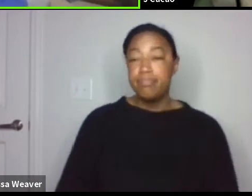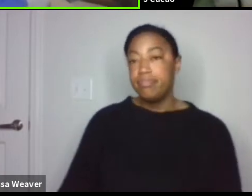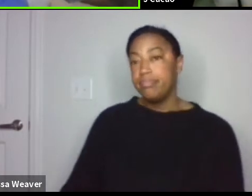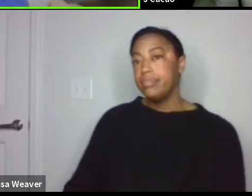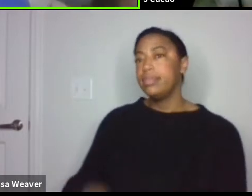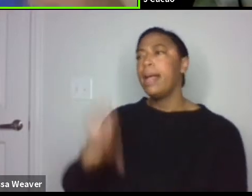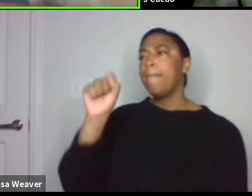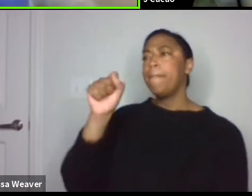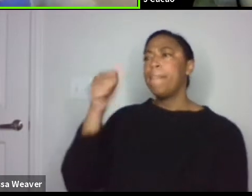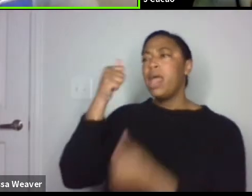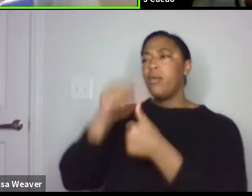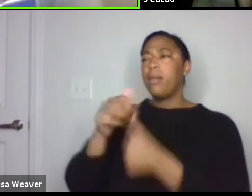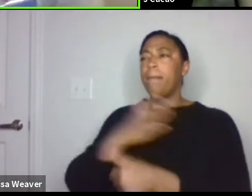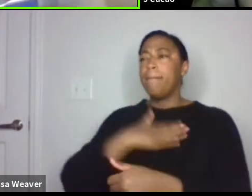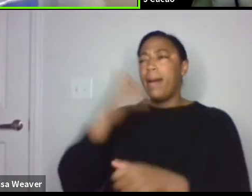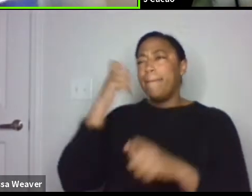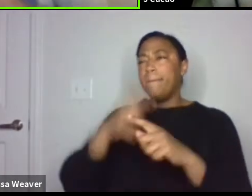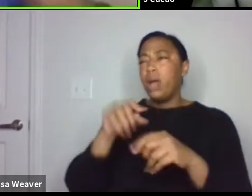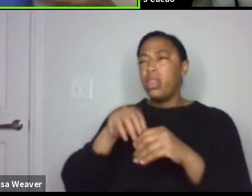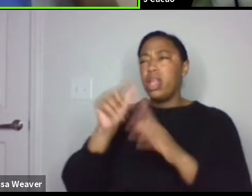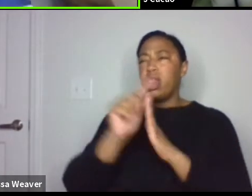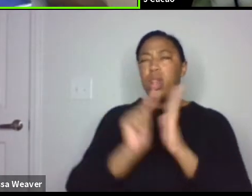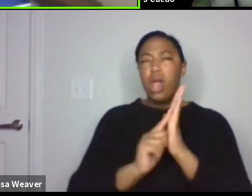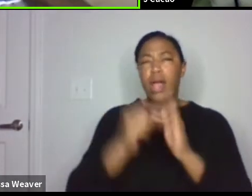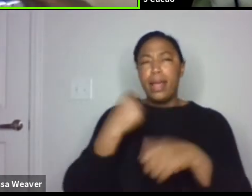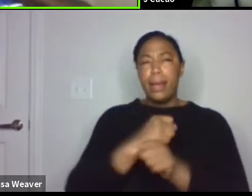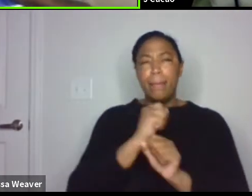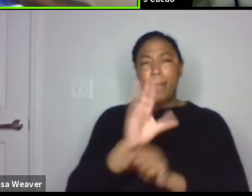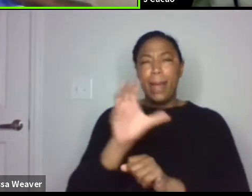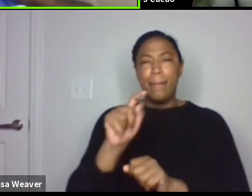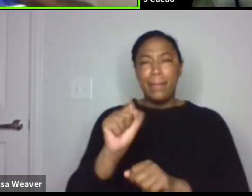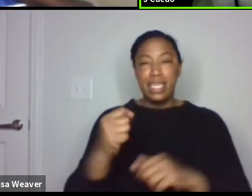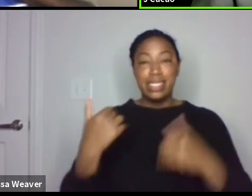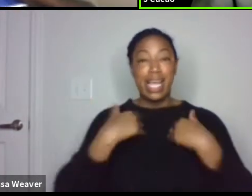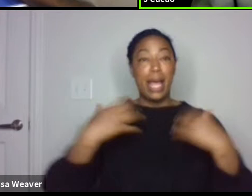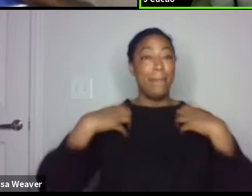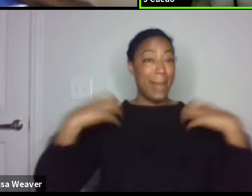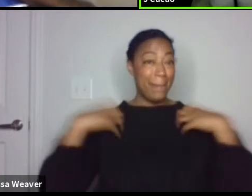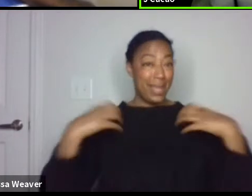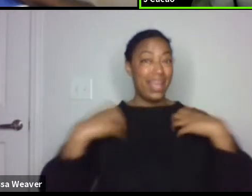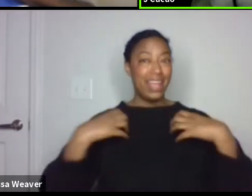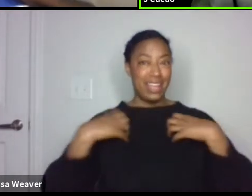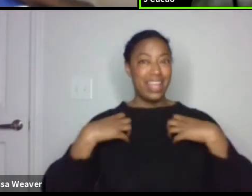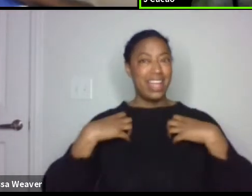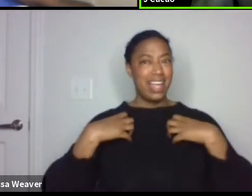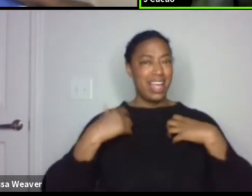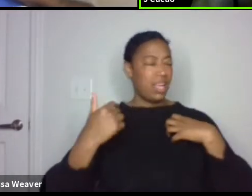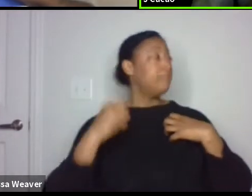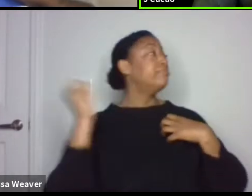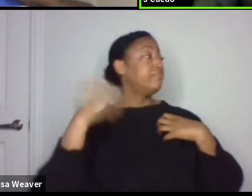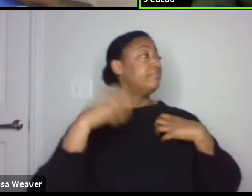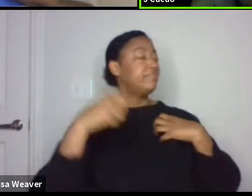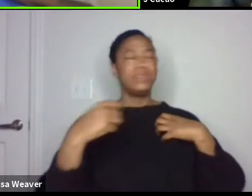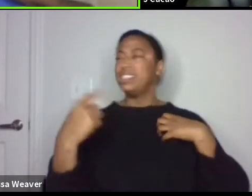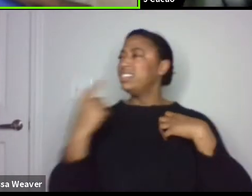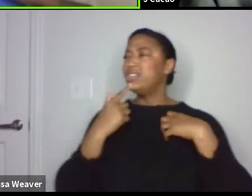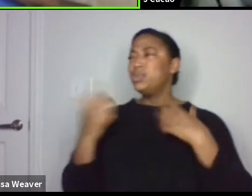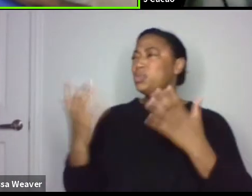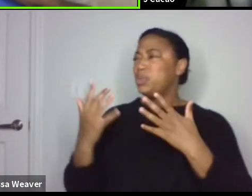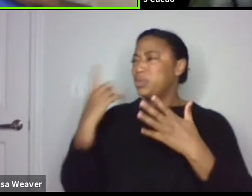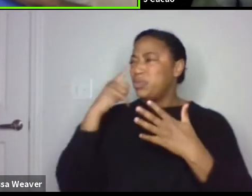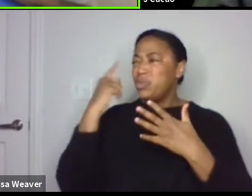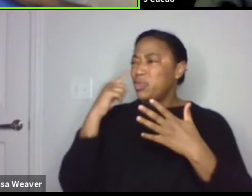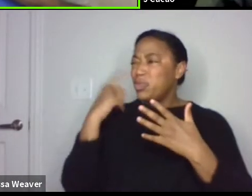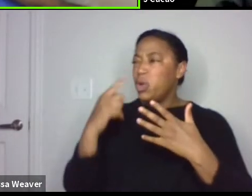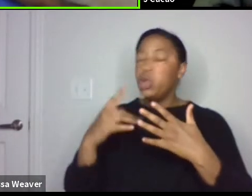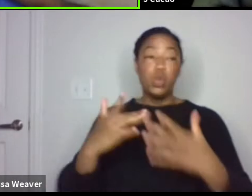my brother-in-law, he make beats and he had the backpack. And Mm-hmm. I was like, what you got that for? And he's like, so we can feel